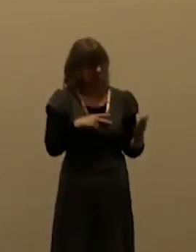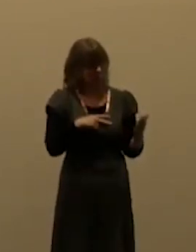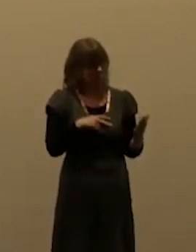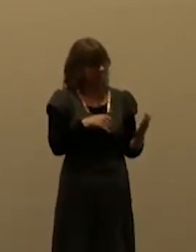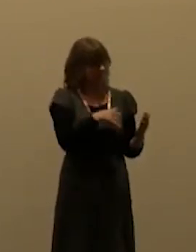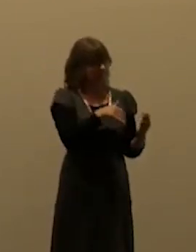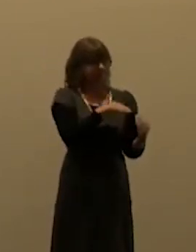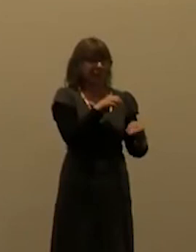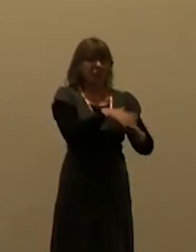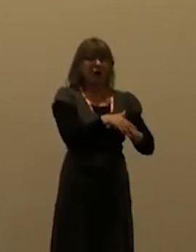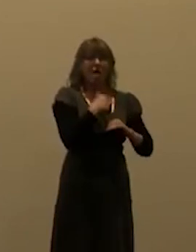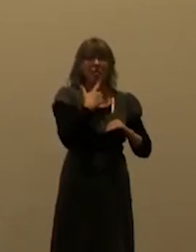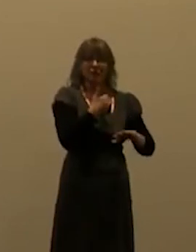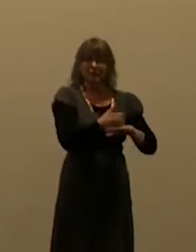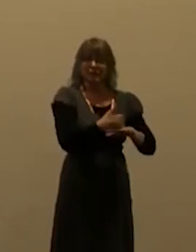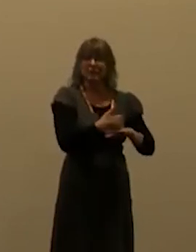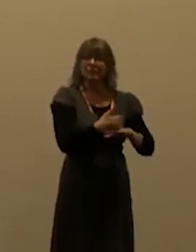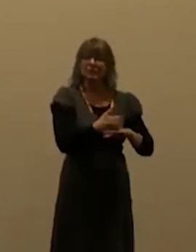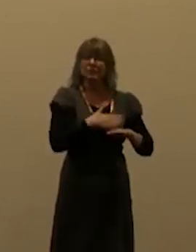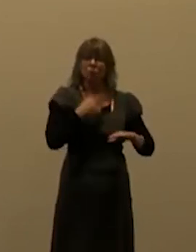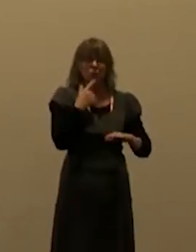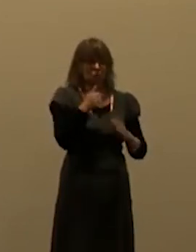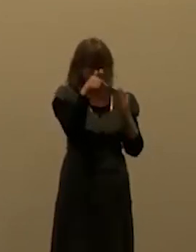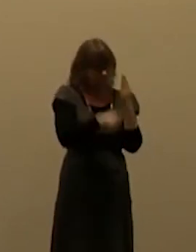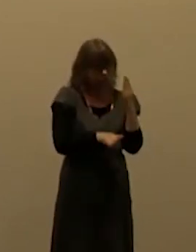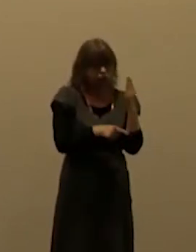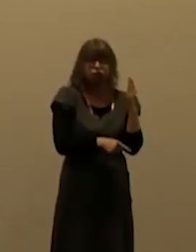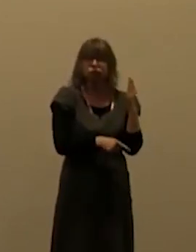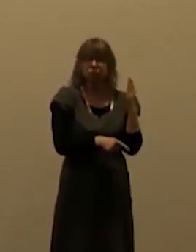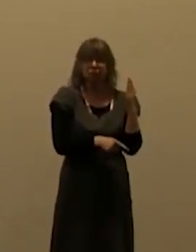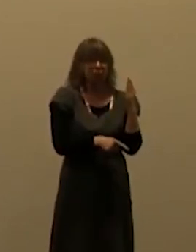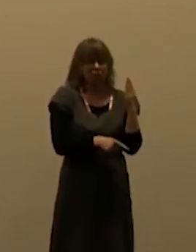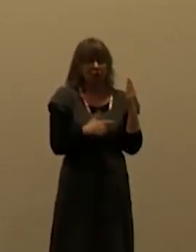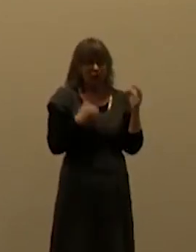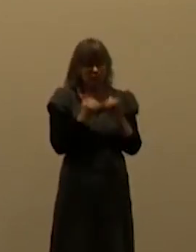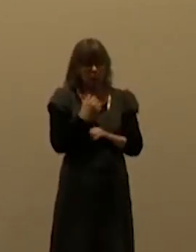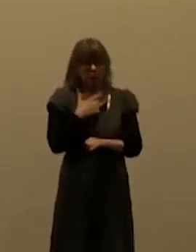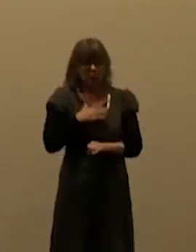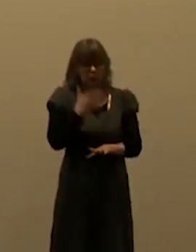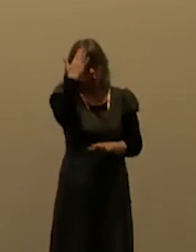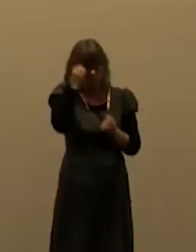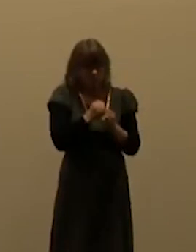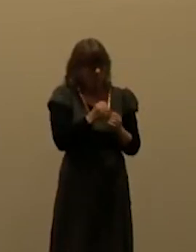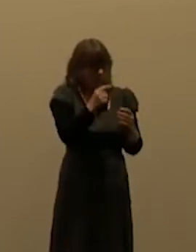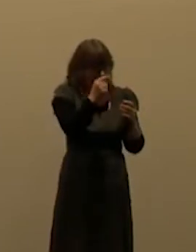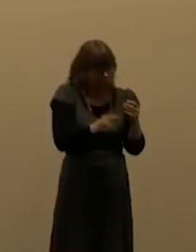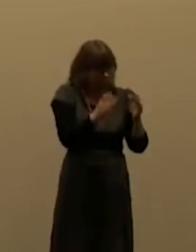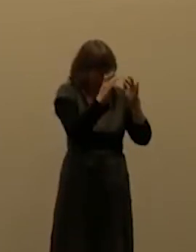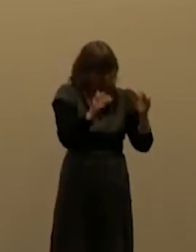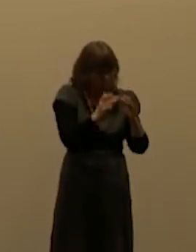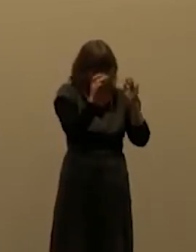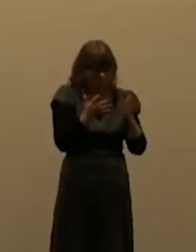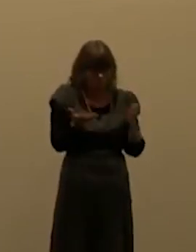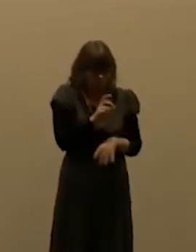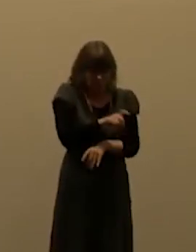the settings. You don't want to go through every admin portal, because I know I do it enough that it drives me around the bend, because I have to remember each and every single admin portal, where I've got to